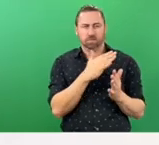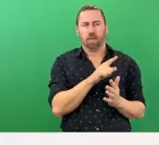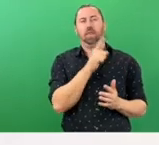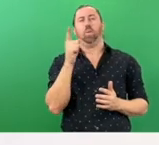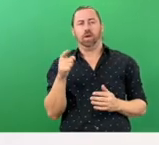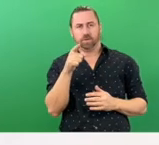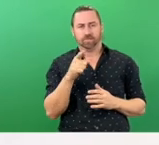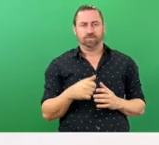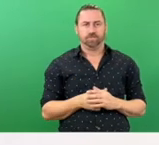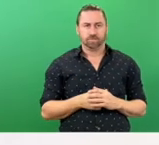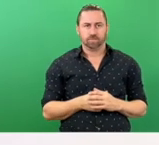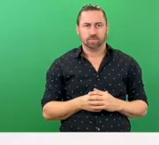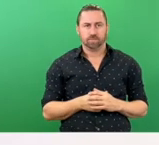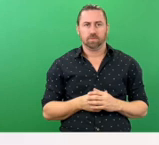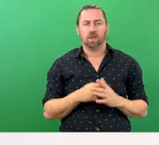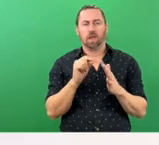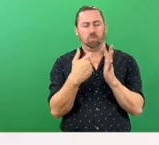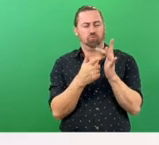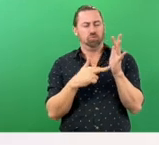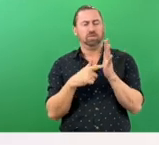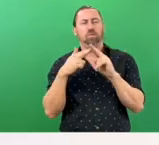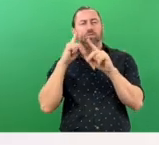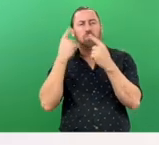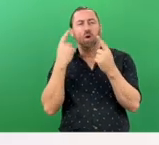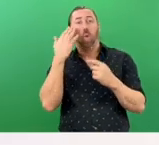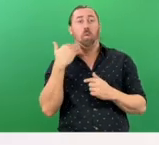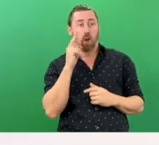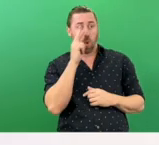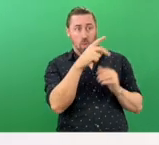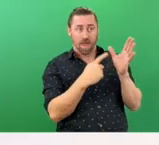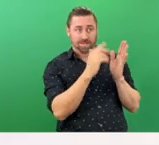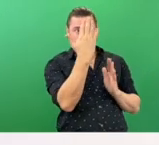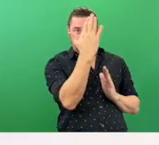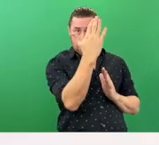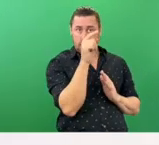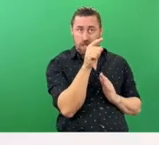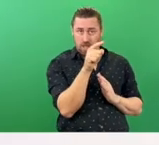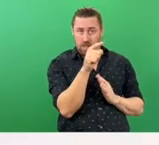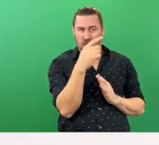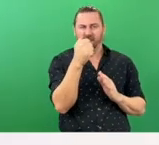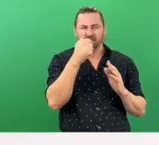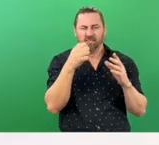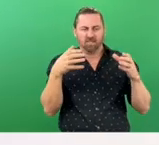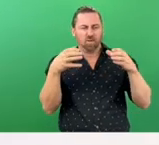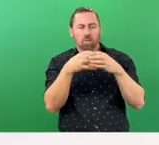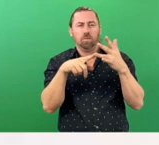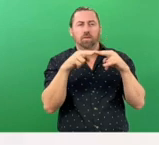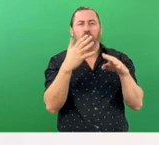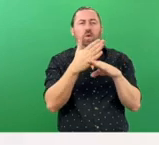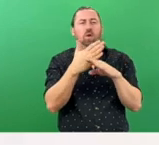work, print, Utamaro work of a woman looking in a mirror from a series of works